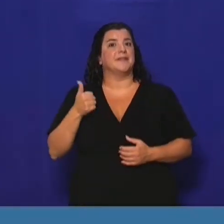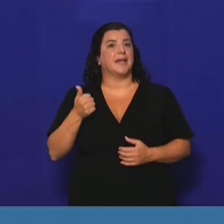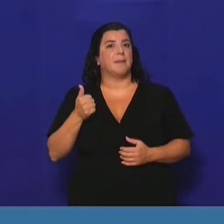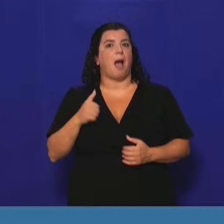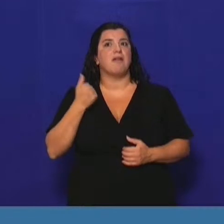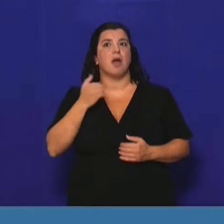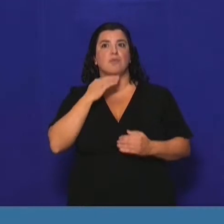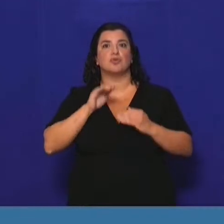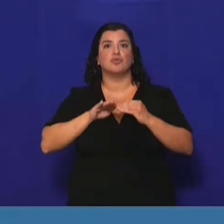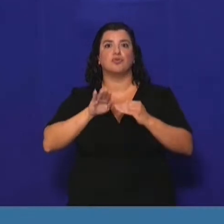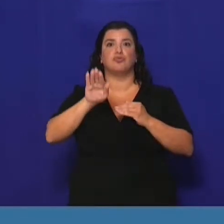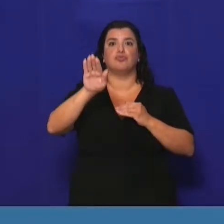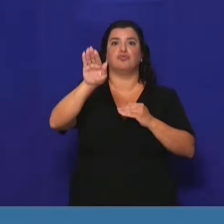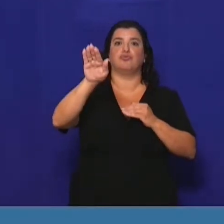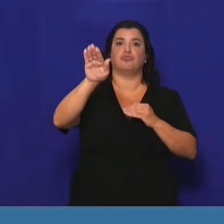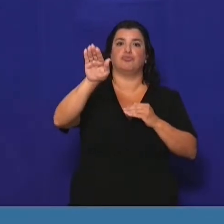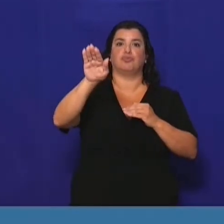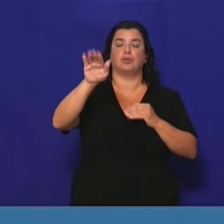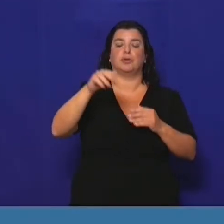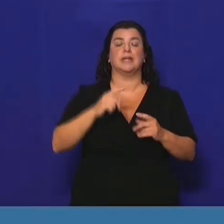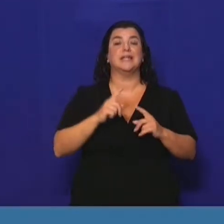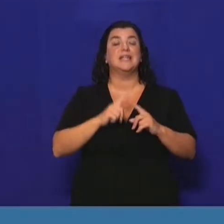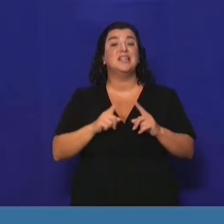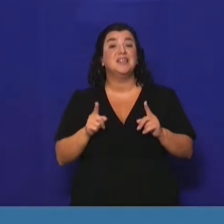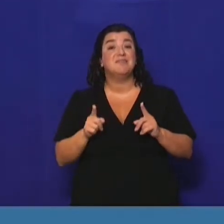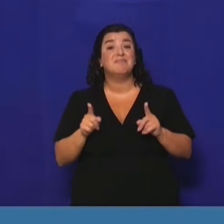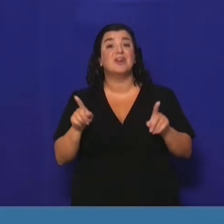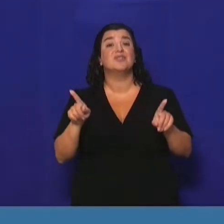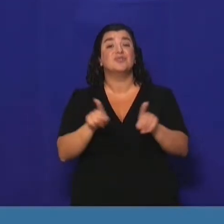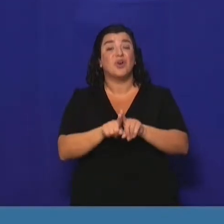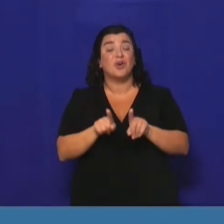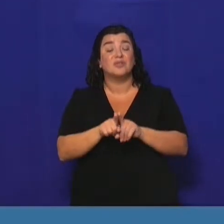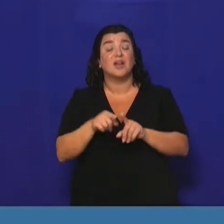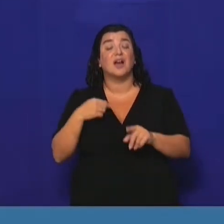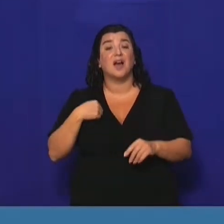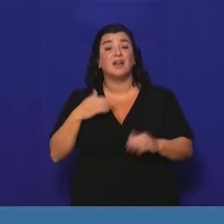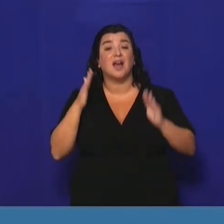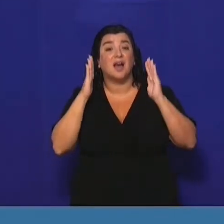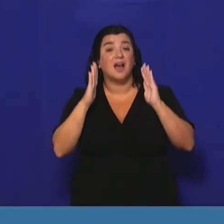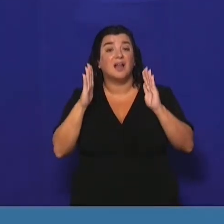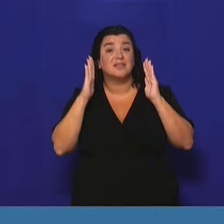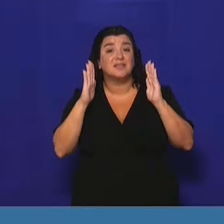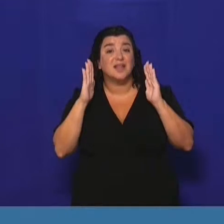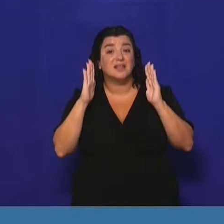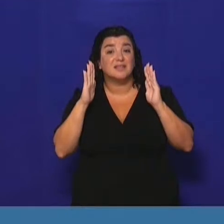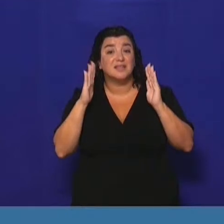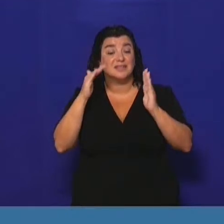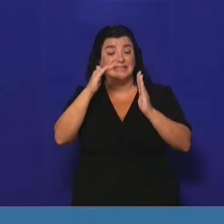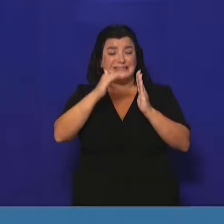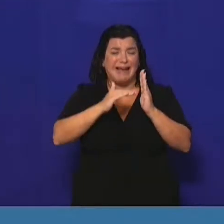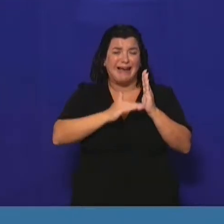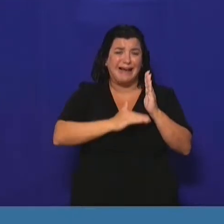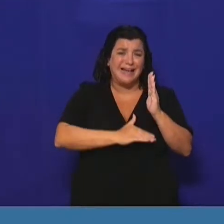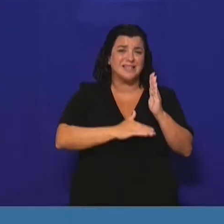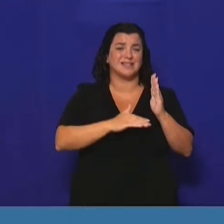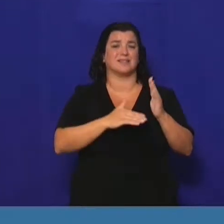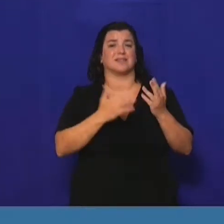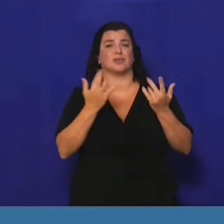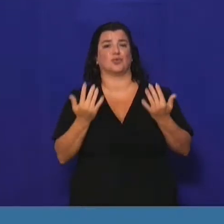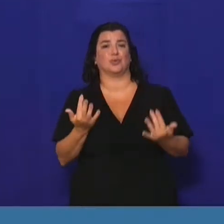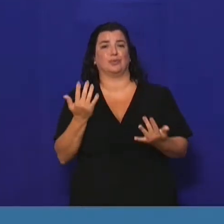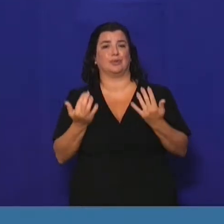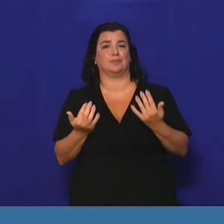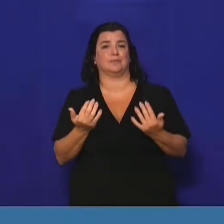żieda fil-każijiet. Però xorta rridu noqogħdu attenti għaliex aħna rridu naqsu n-numru ta' każijiet kemm